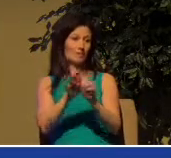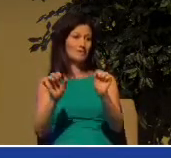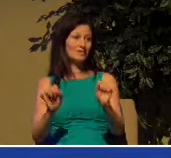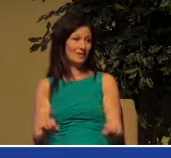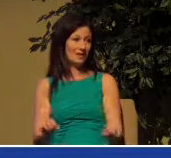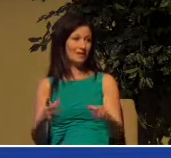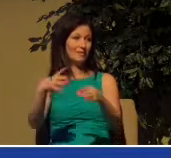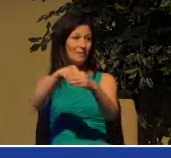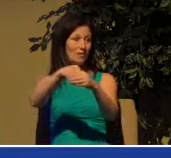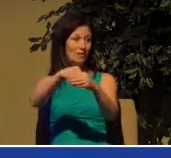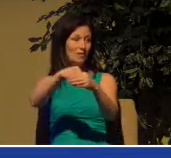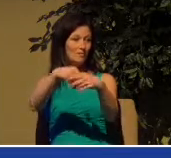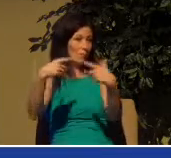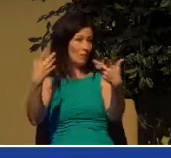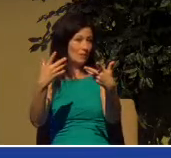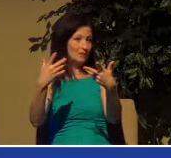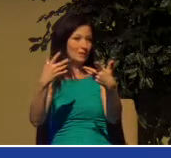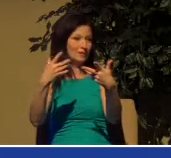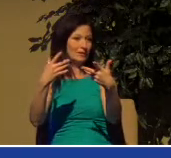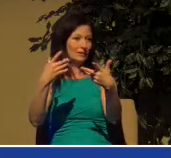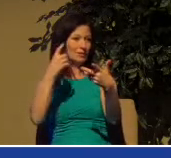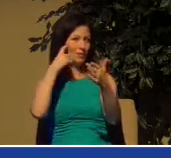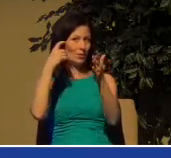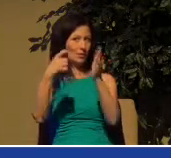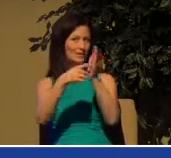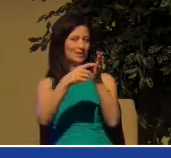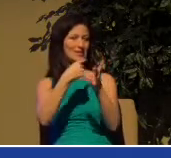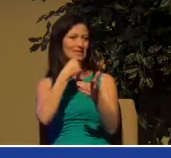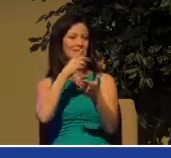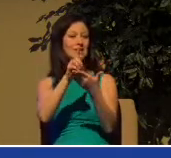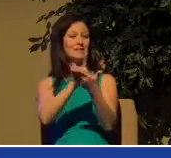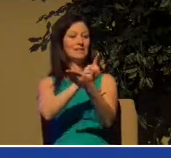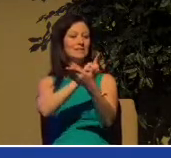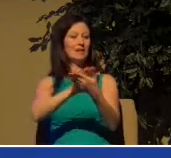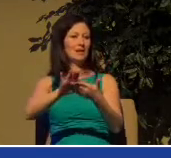notice, in the divine nature and